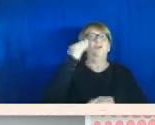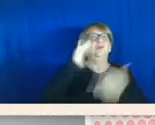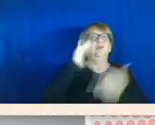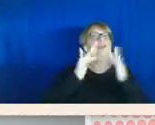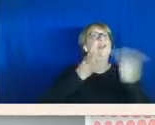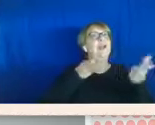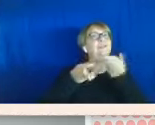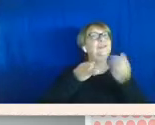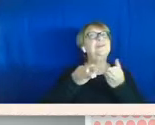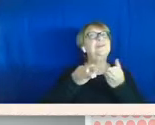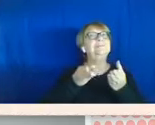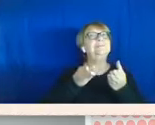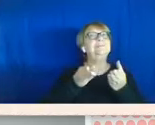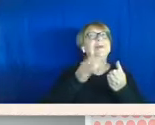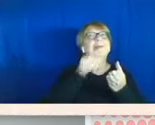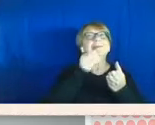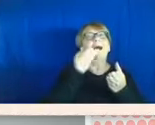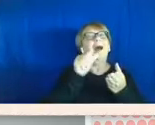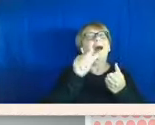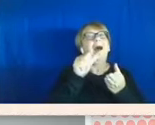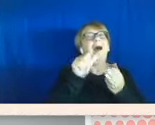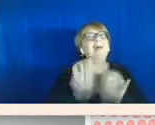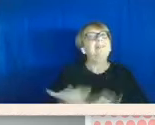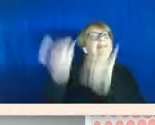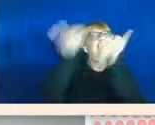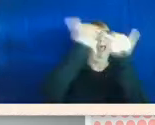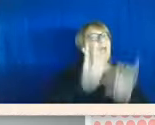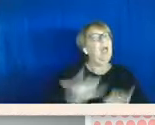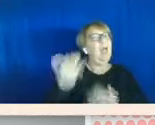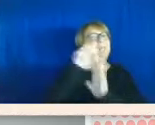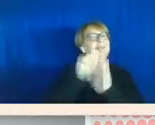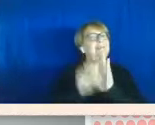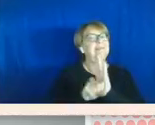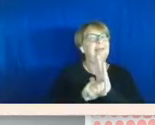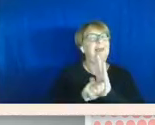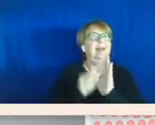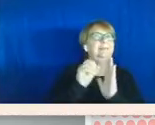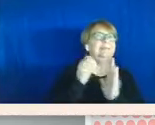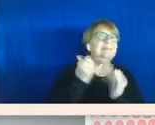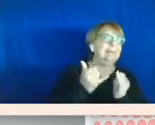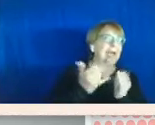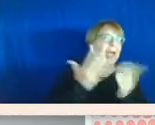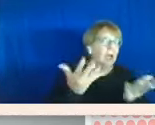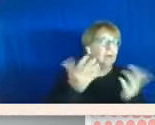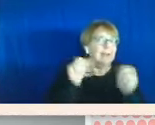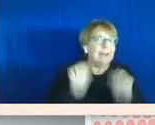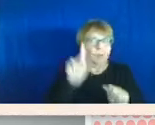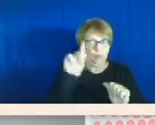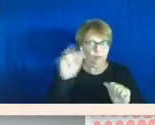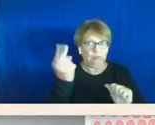same statewide, but would be, is there something that can be done that to